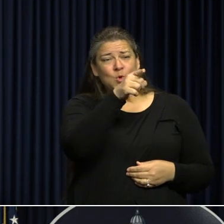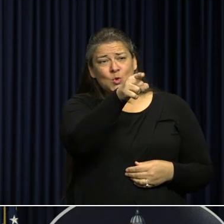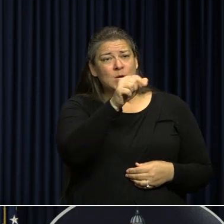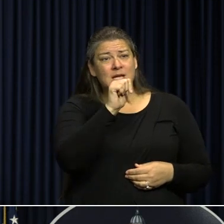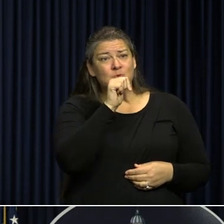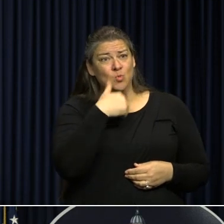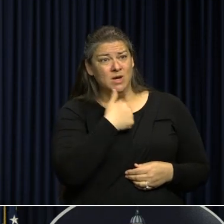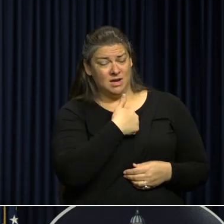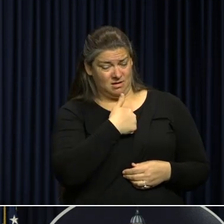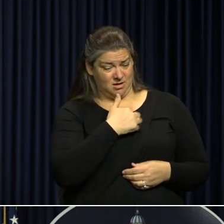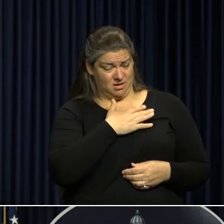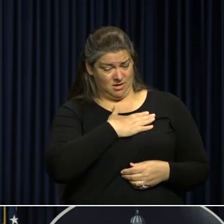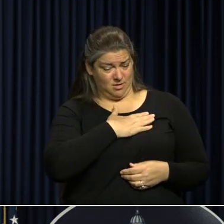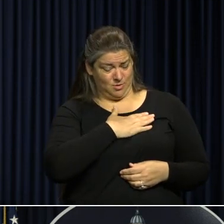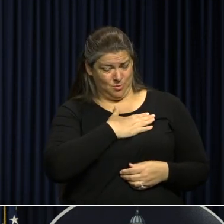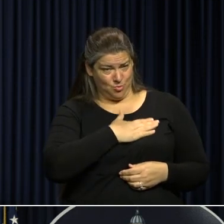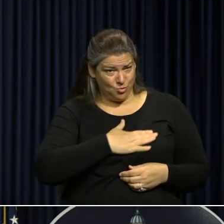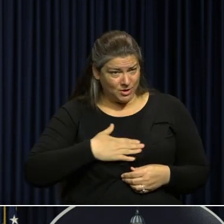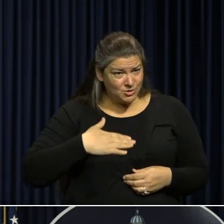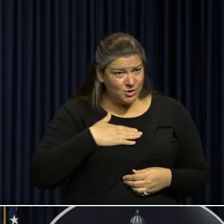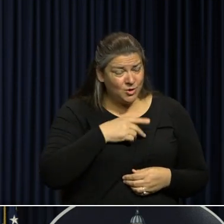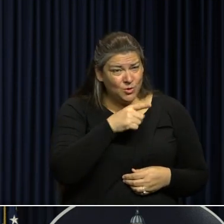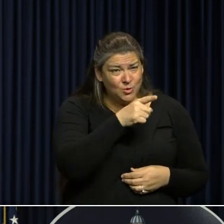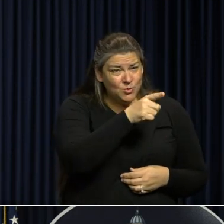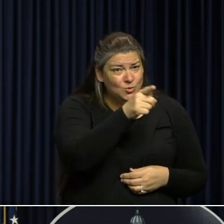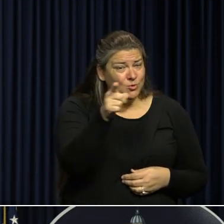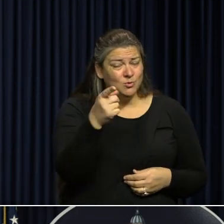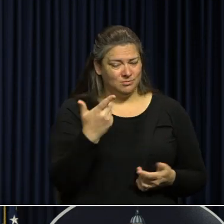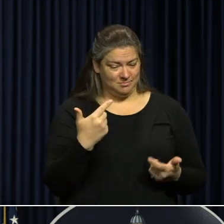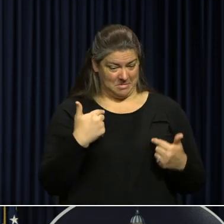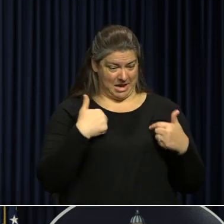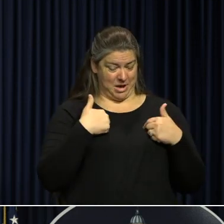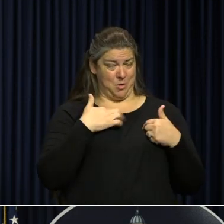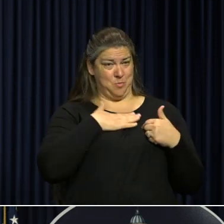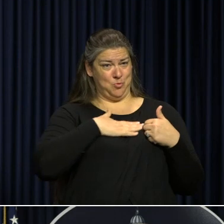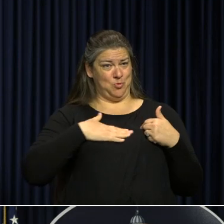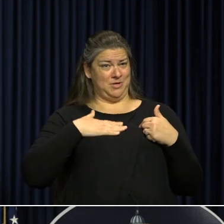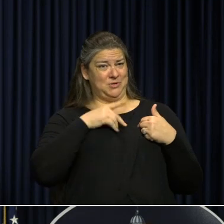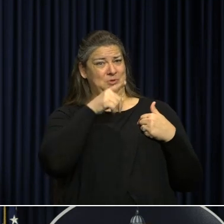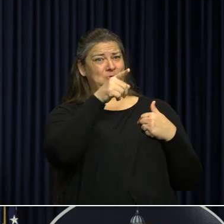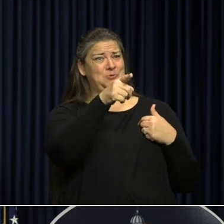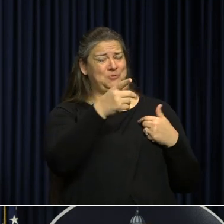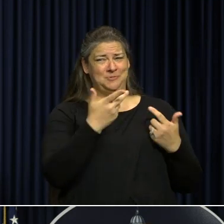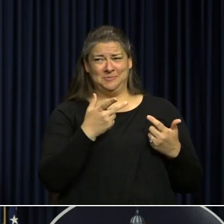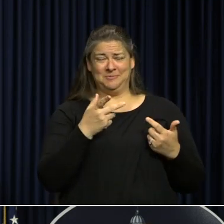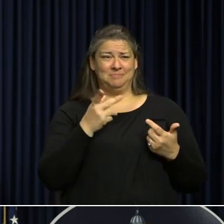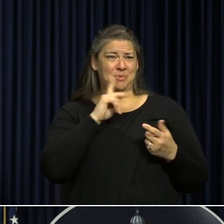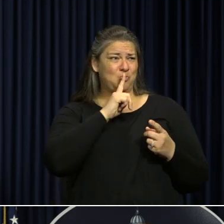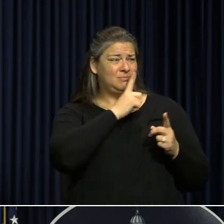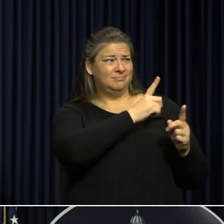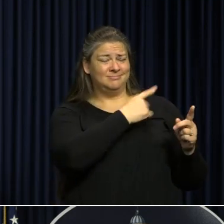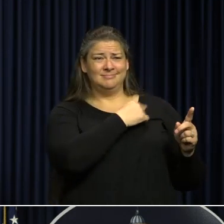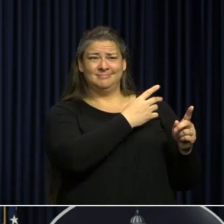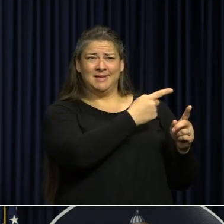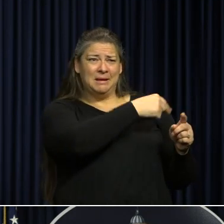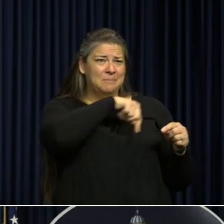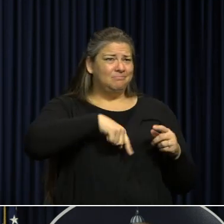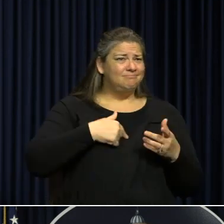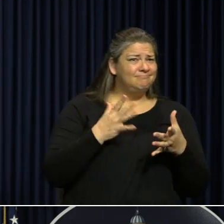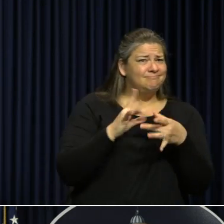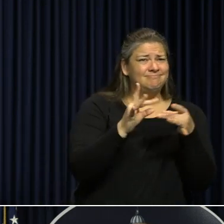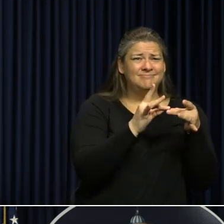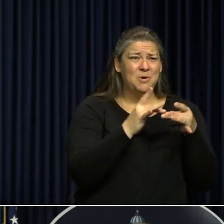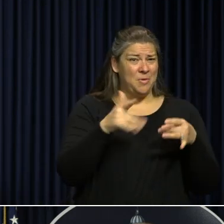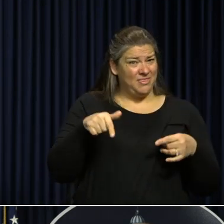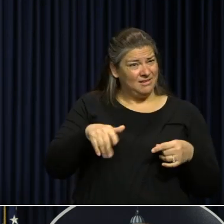only appreciated by me or others that come up here. These are the kiddos that are counting on